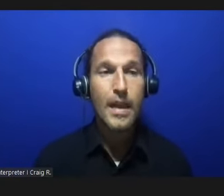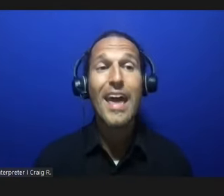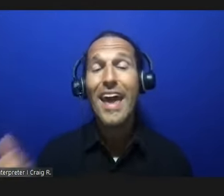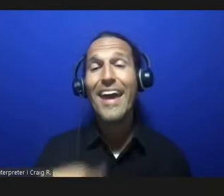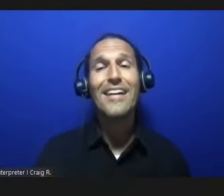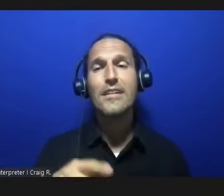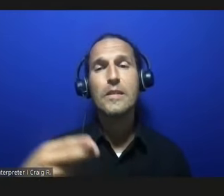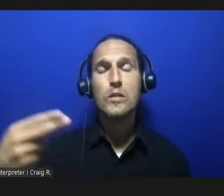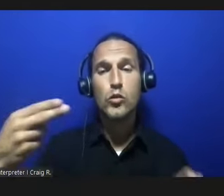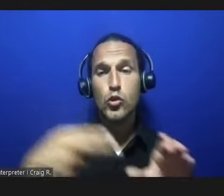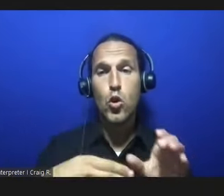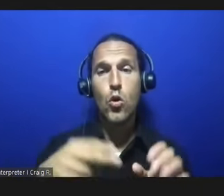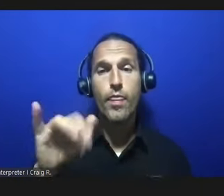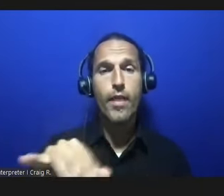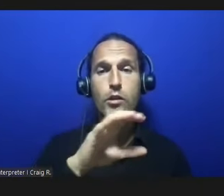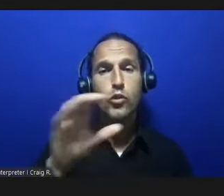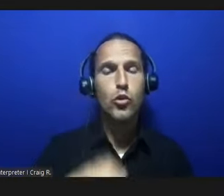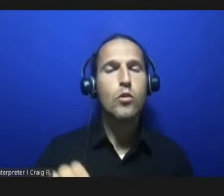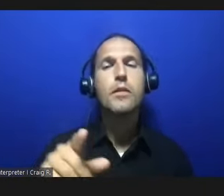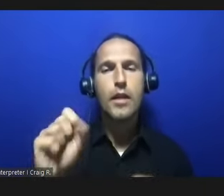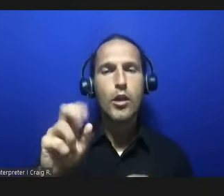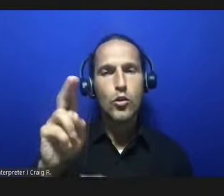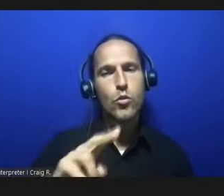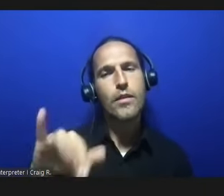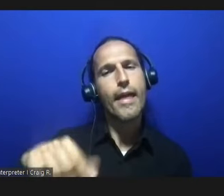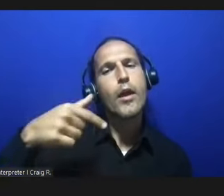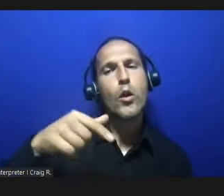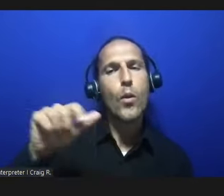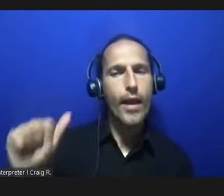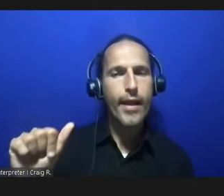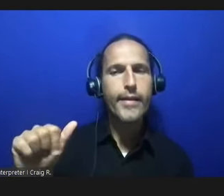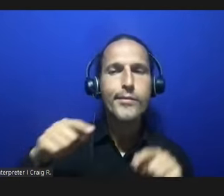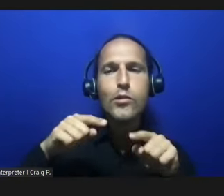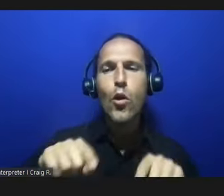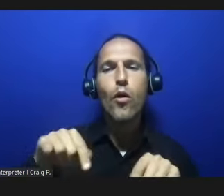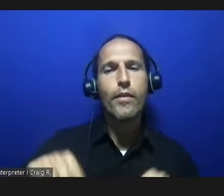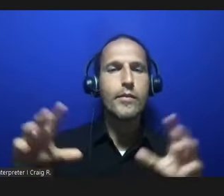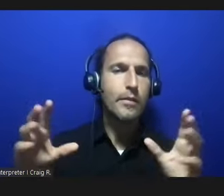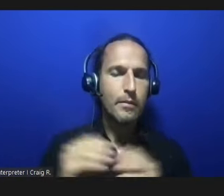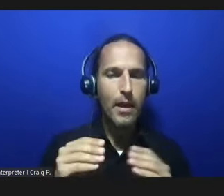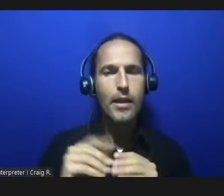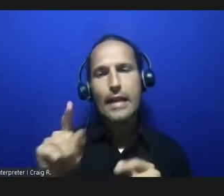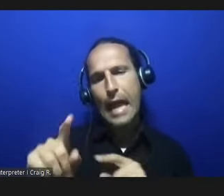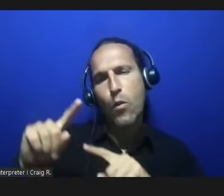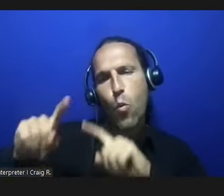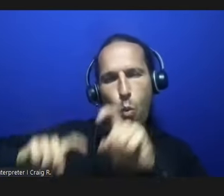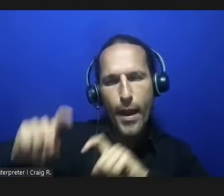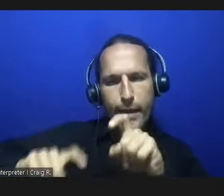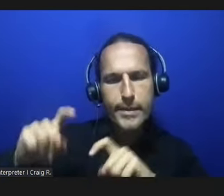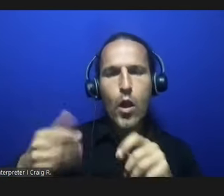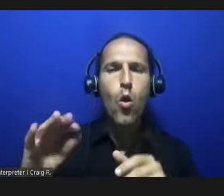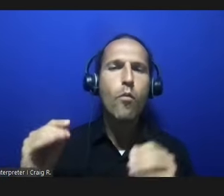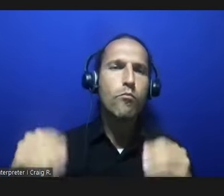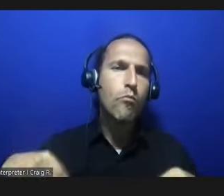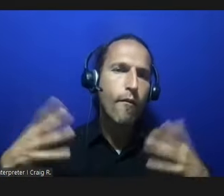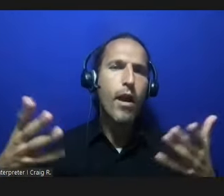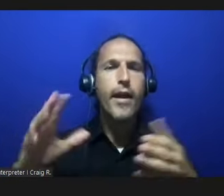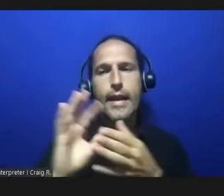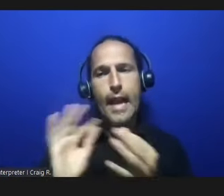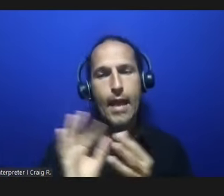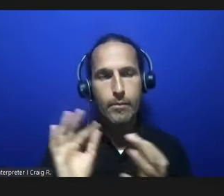Anyone who joined the Zoom may also use the Q&A function throughout today's webinar to ask questions or provide